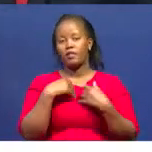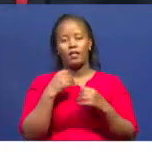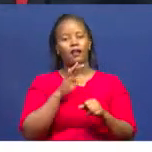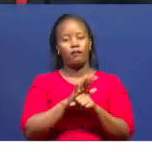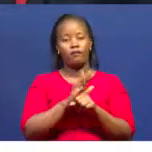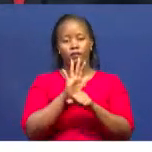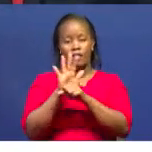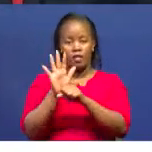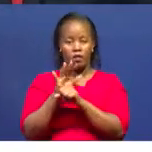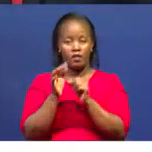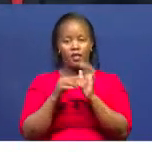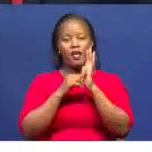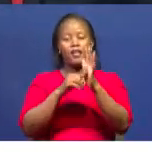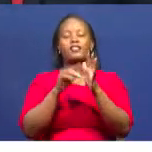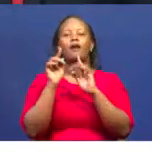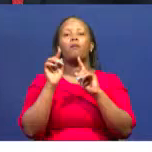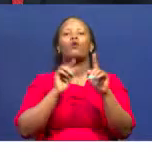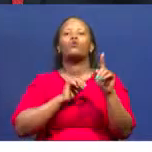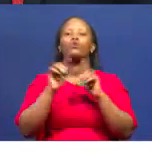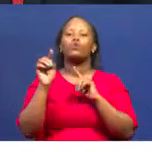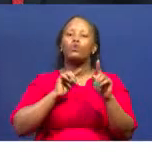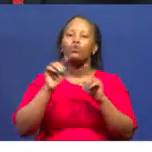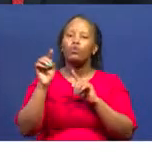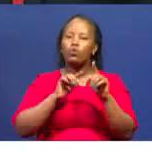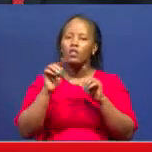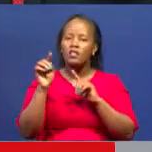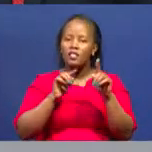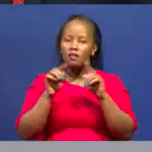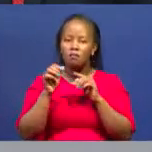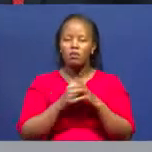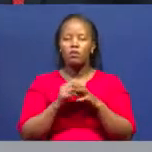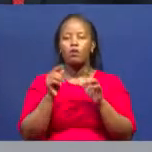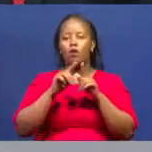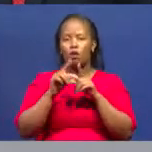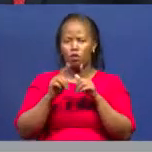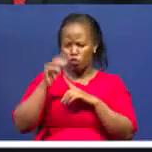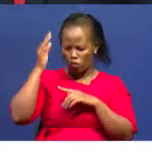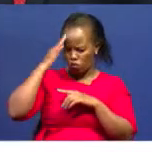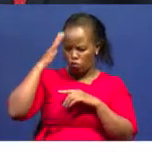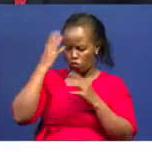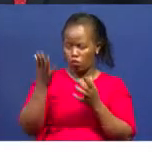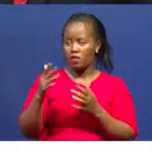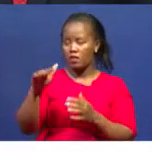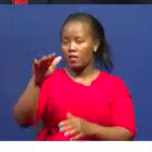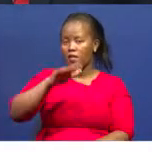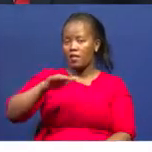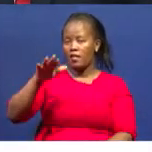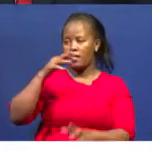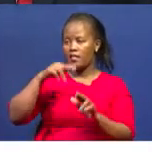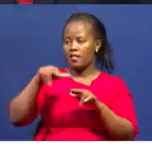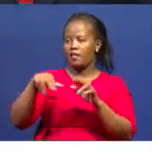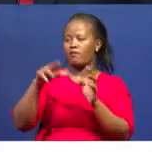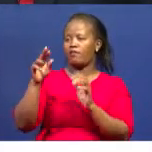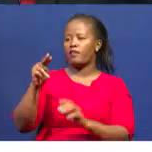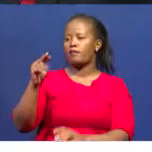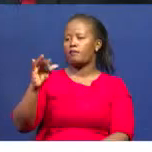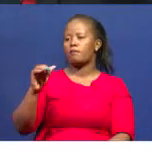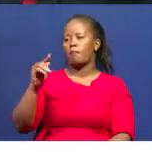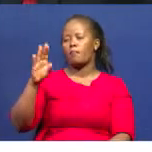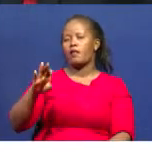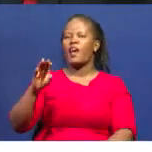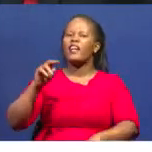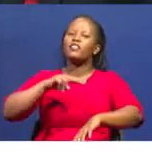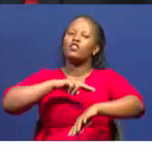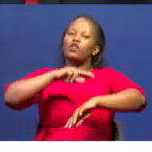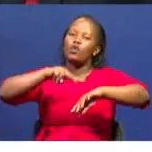about tourism that will happen. Of course, you know the source of the Nile in Jinja is just 2 hours,